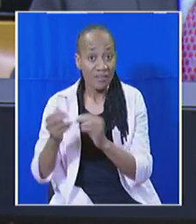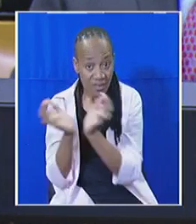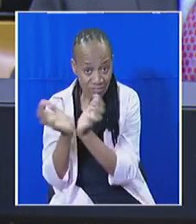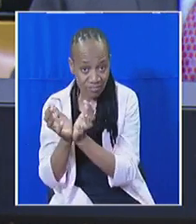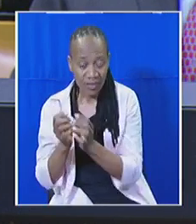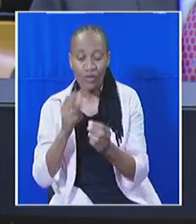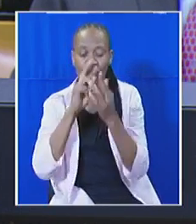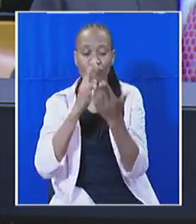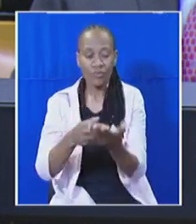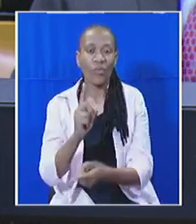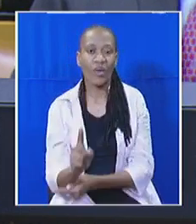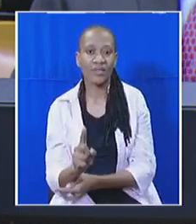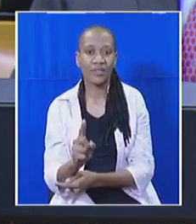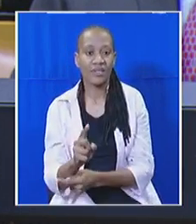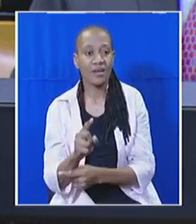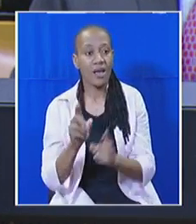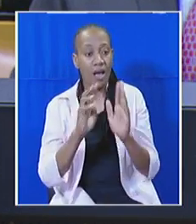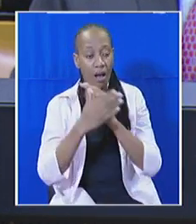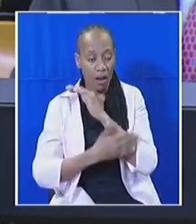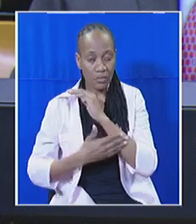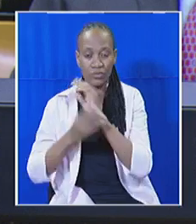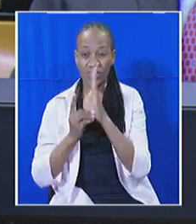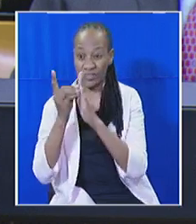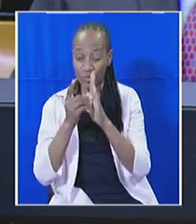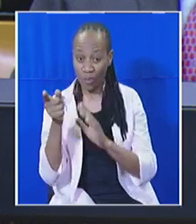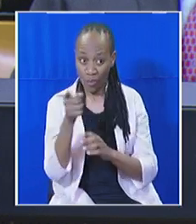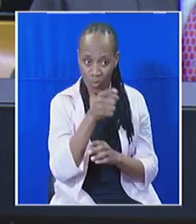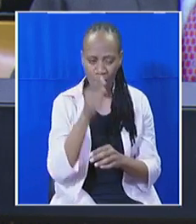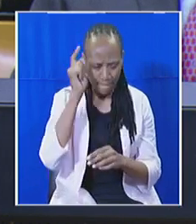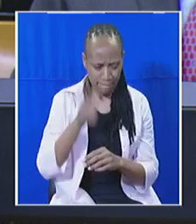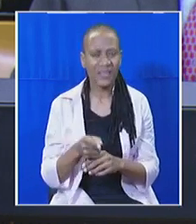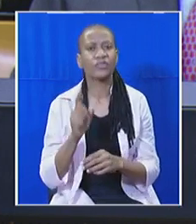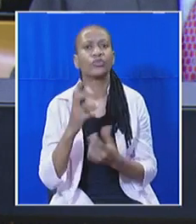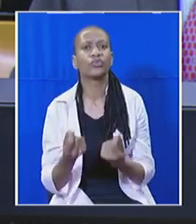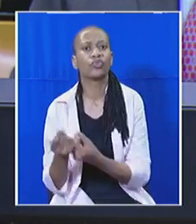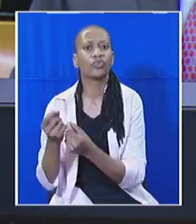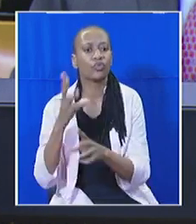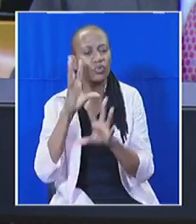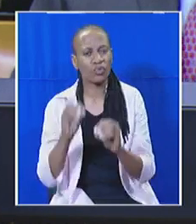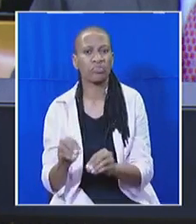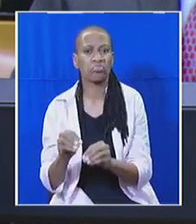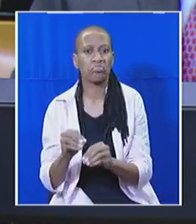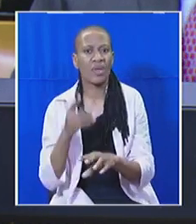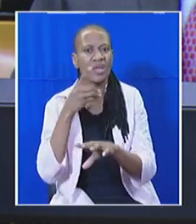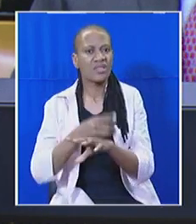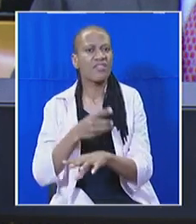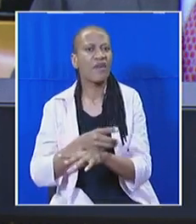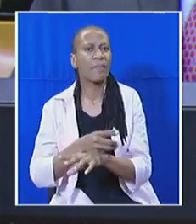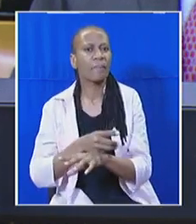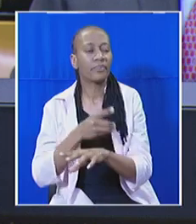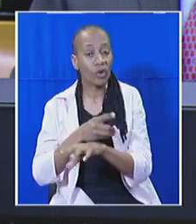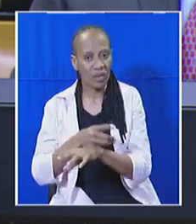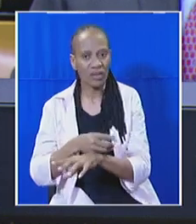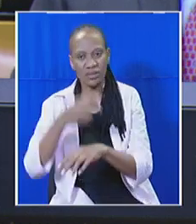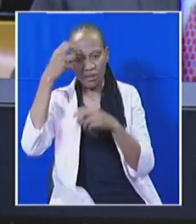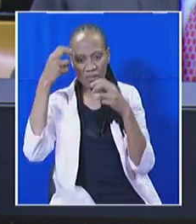that developed countries must not actively recruit nurses and doctors from developing countries.